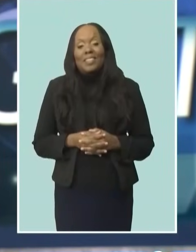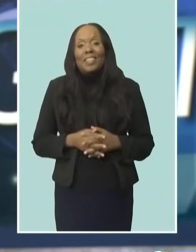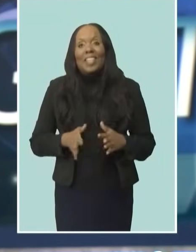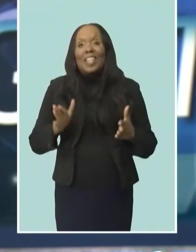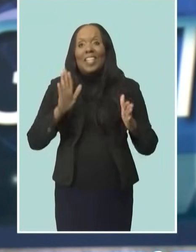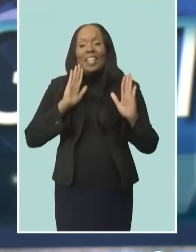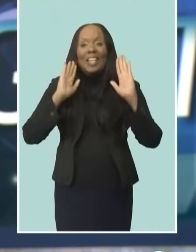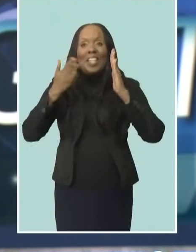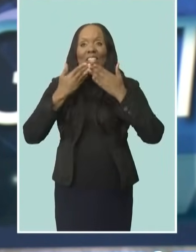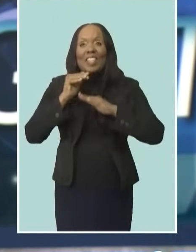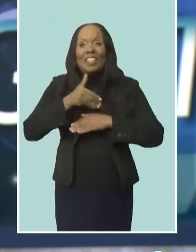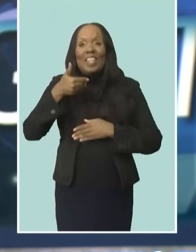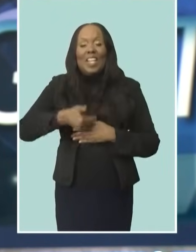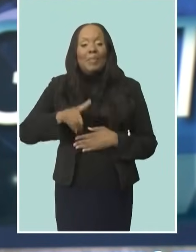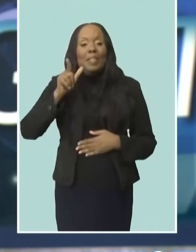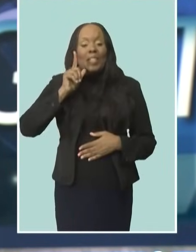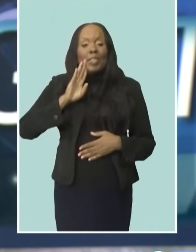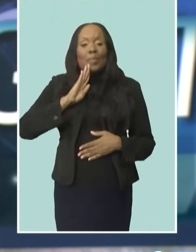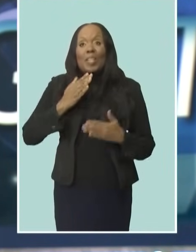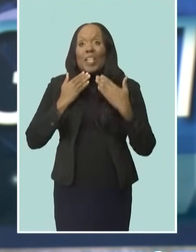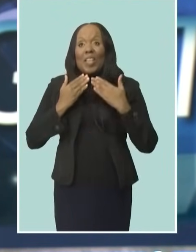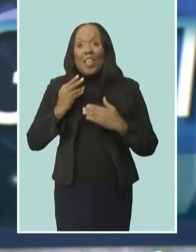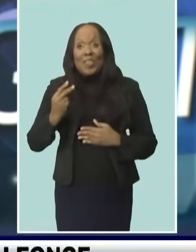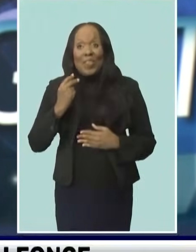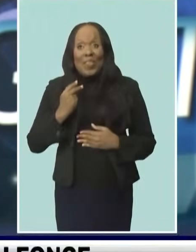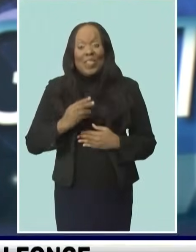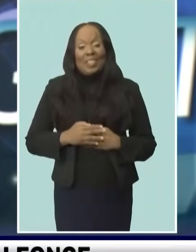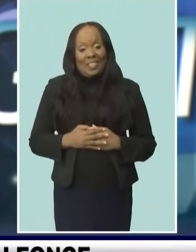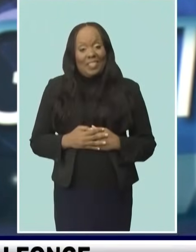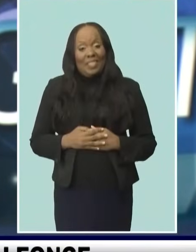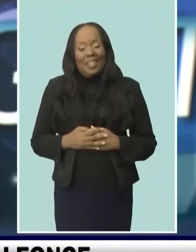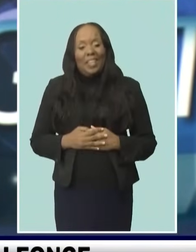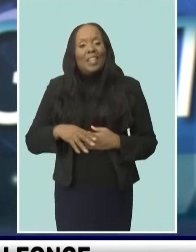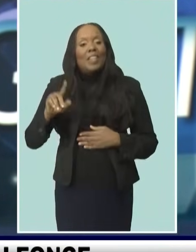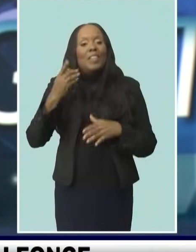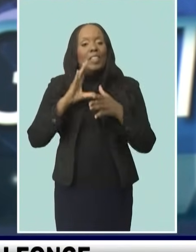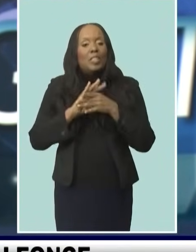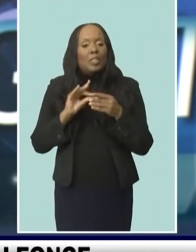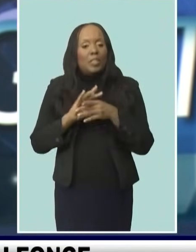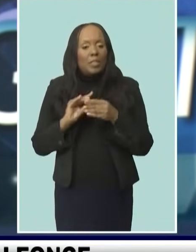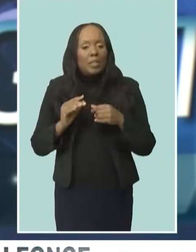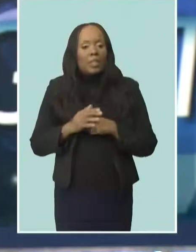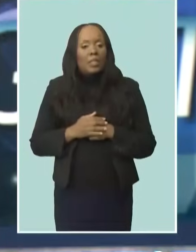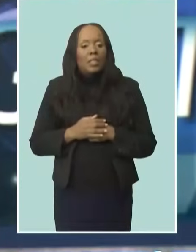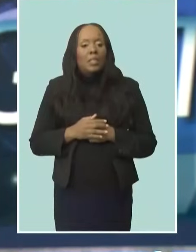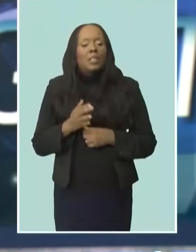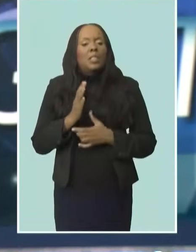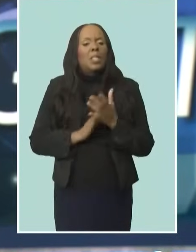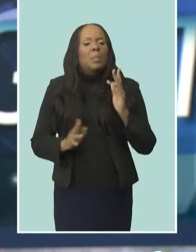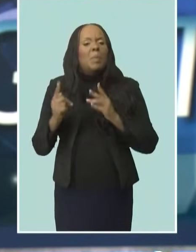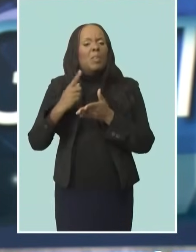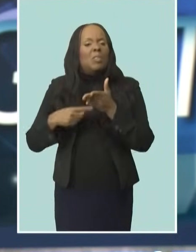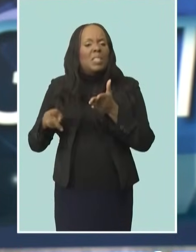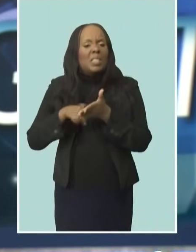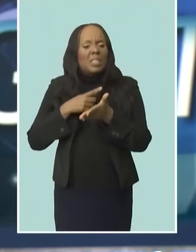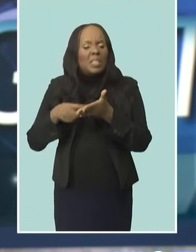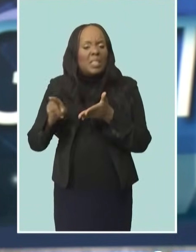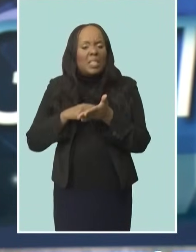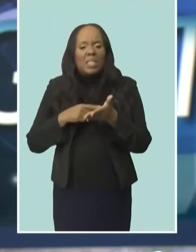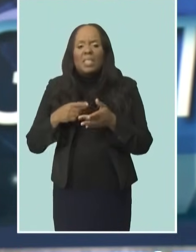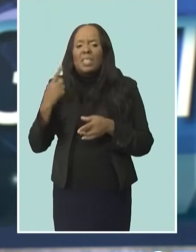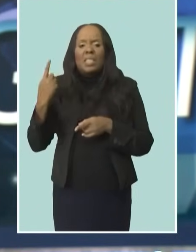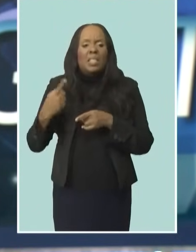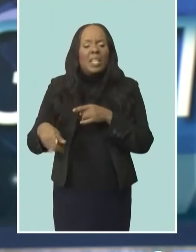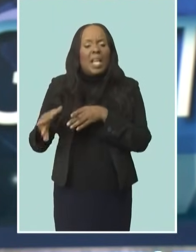Very good evening to you. I'm Lisa Broom. Thank you so much for tuning in. In our top story tonight, following significant criticism in some quarters